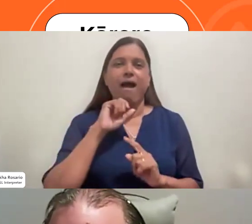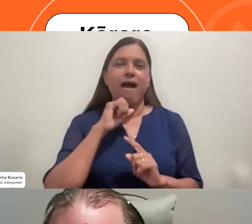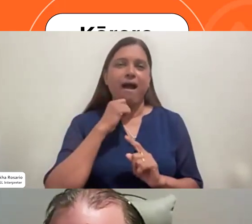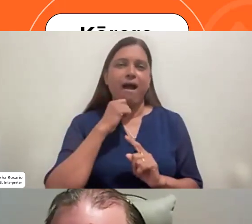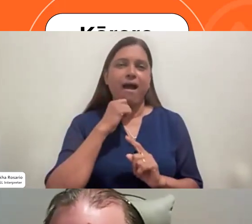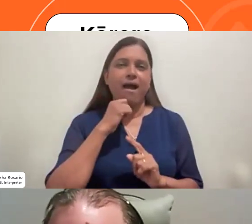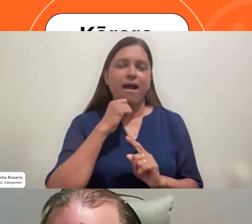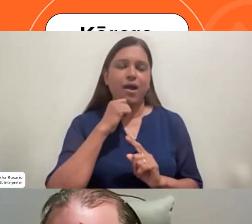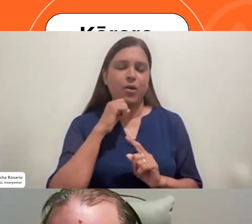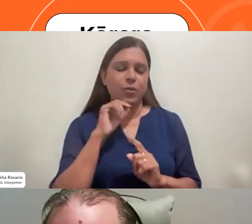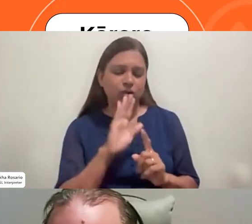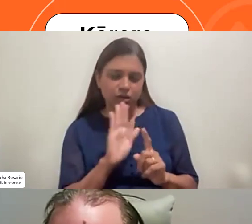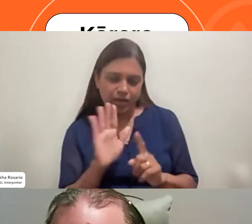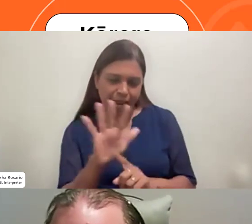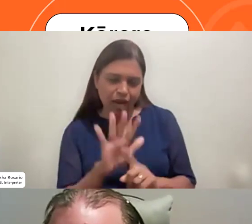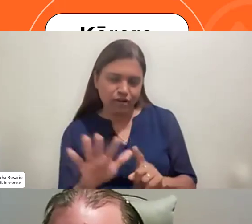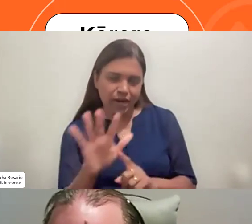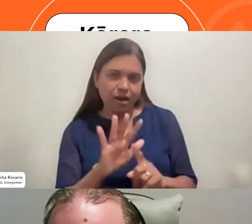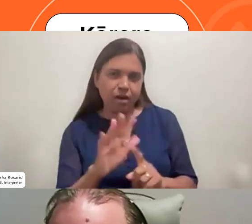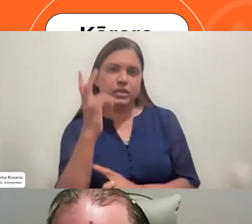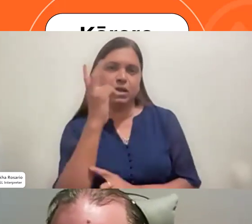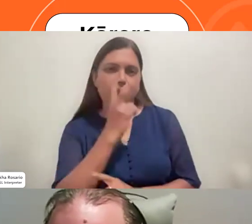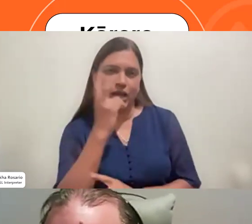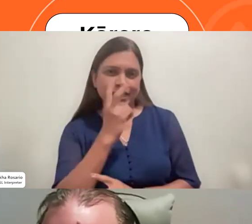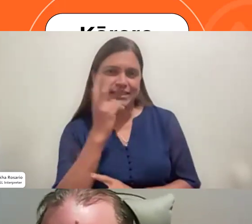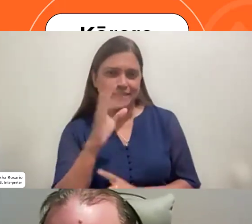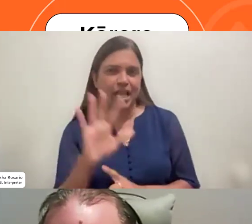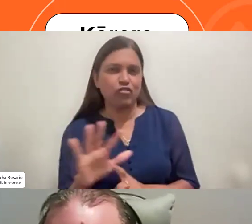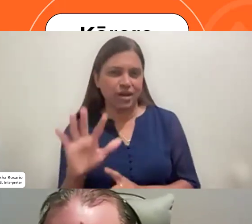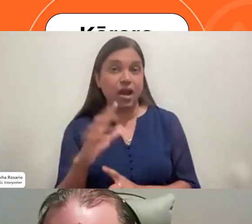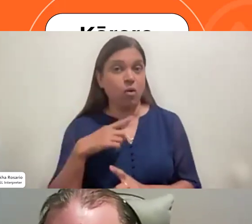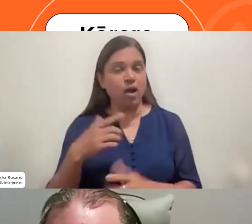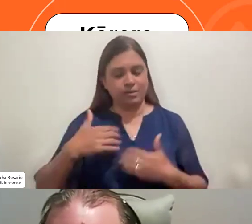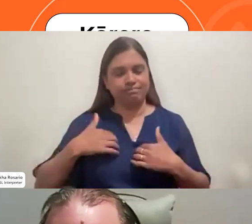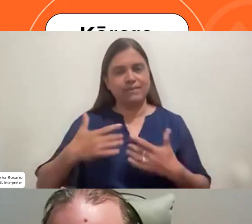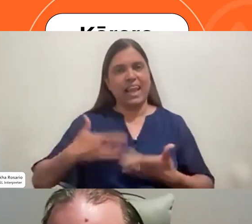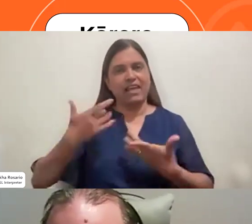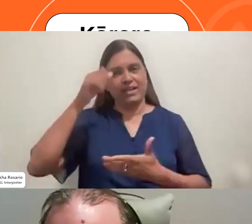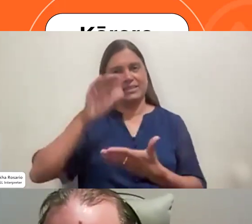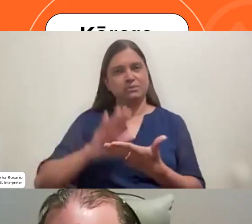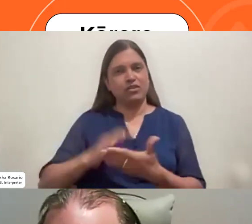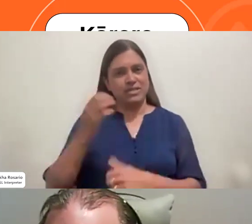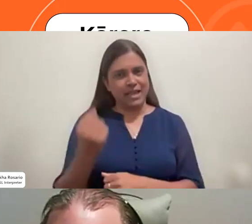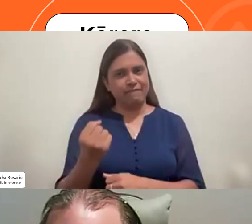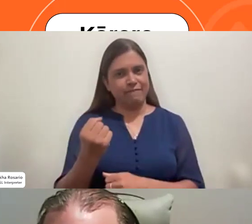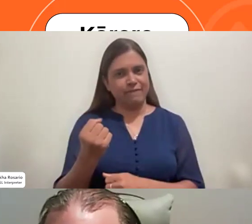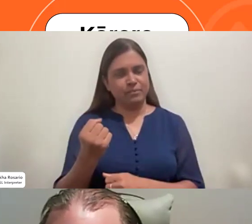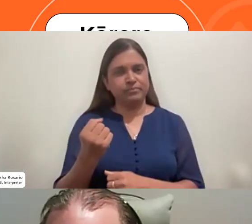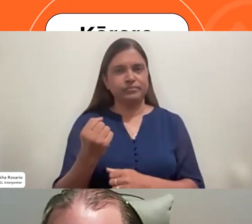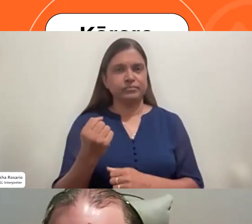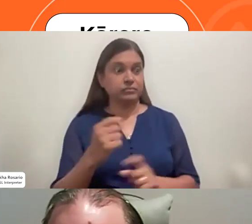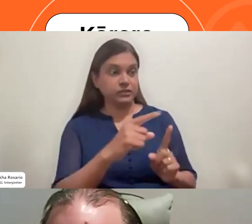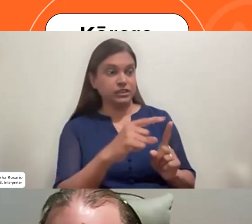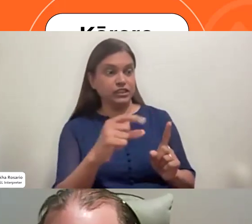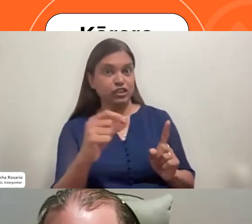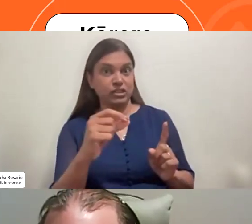the blindness sort of perspective, just because I have the lived experience with that and how digital information systems have actually